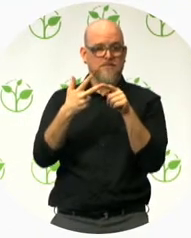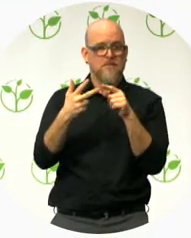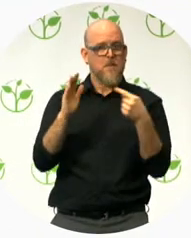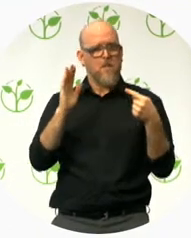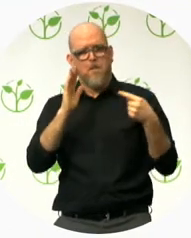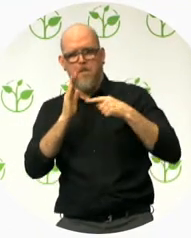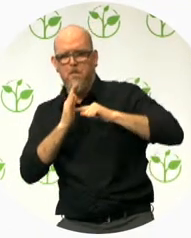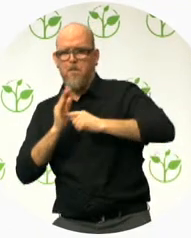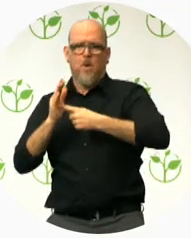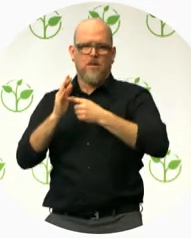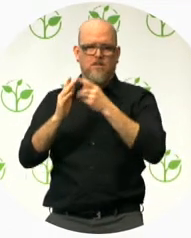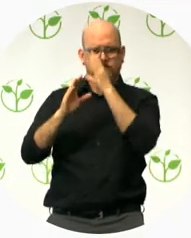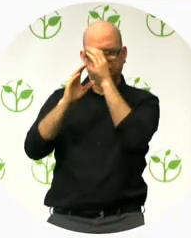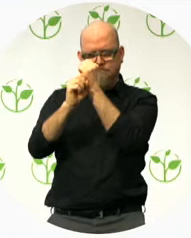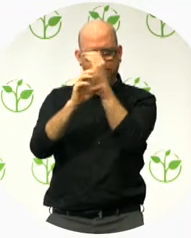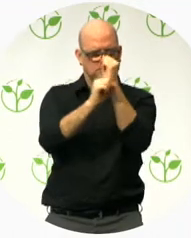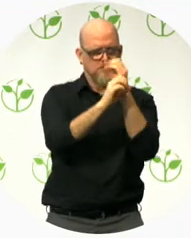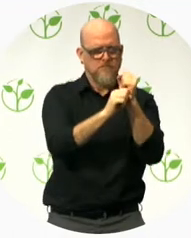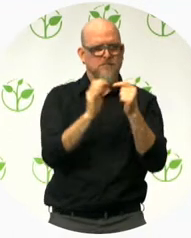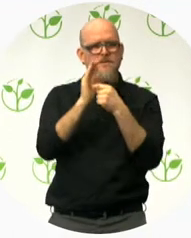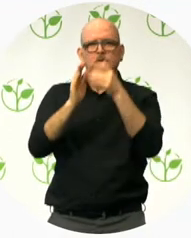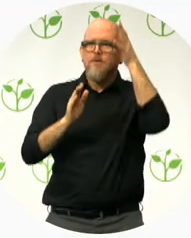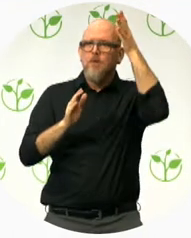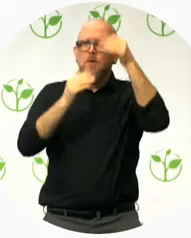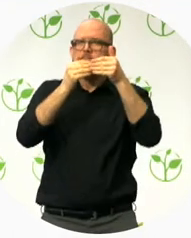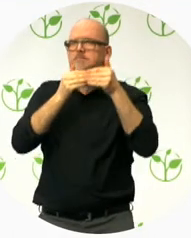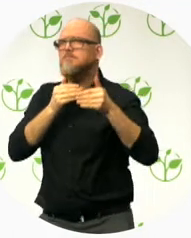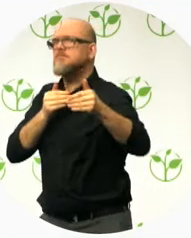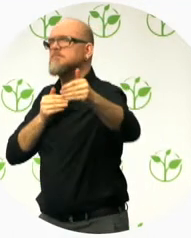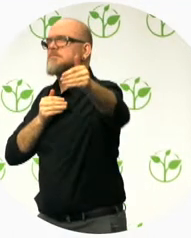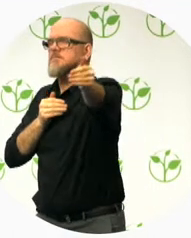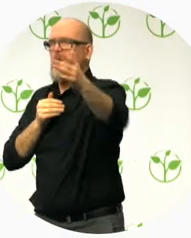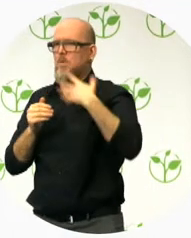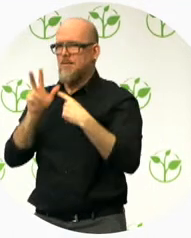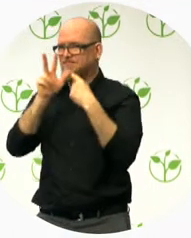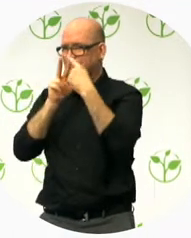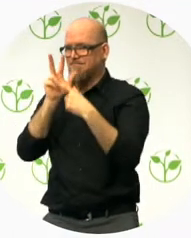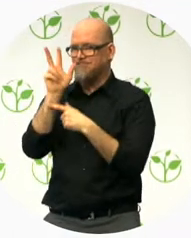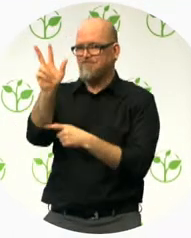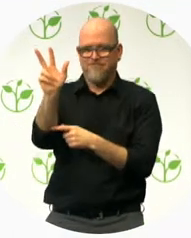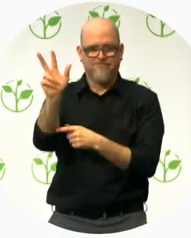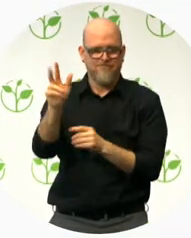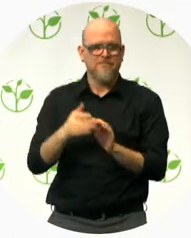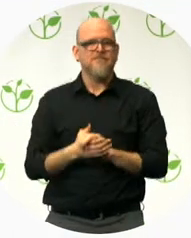lead, looking forward. So we thought about triple I.